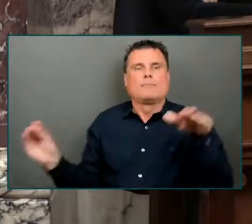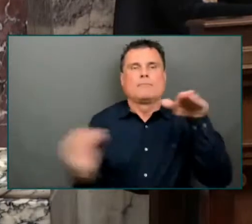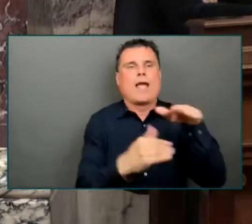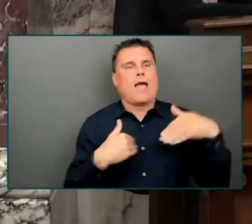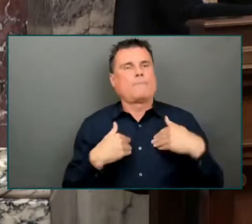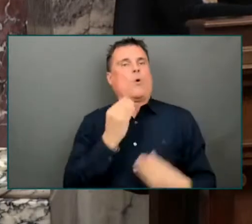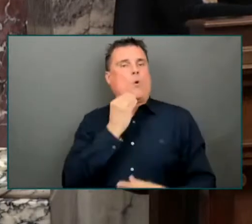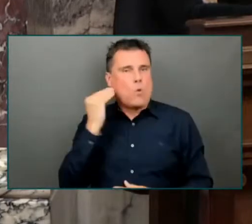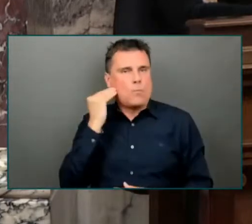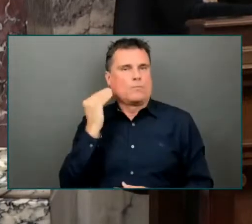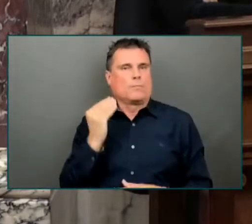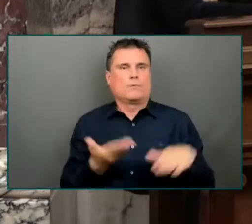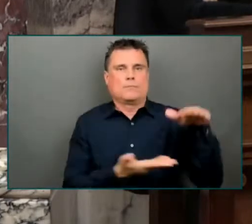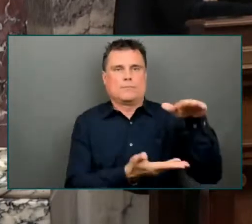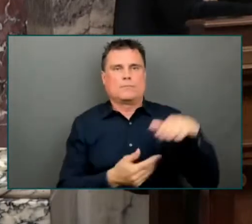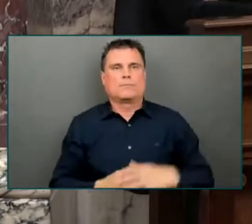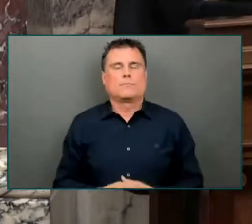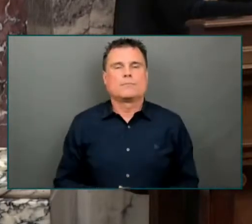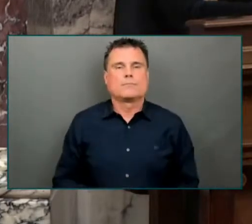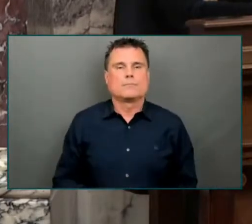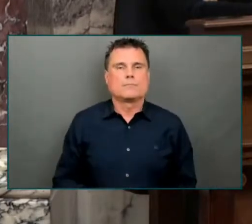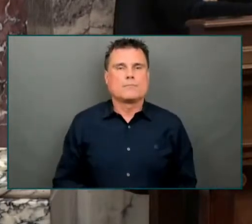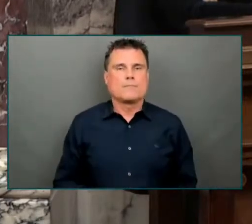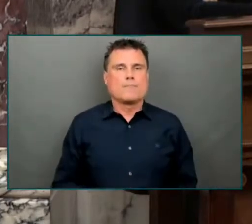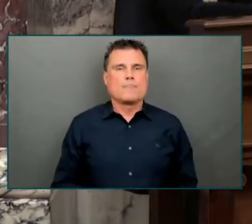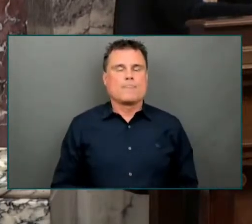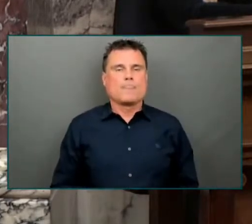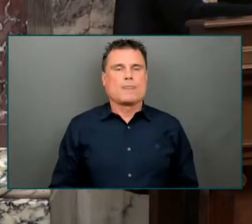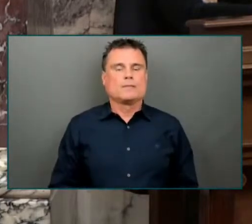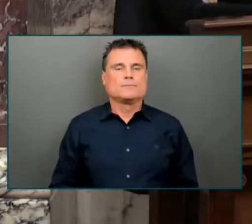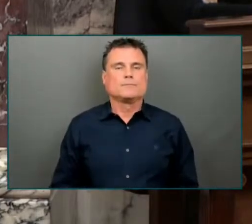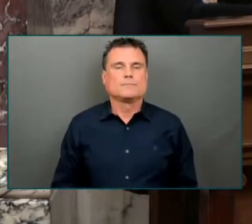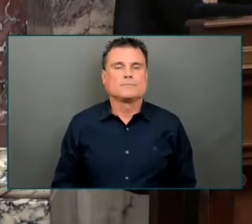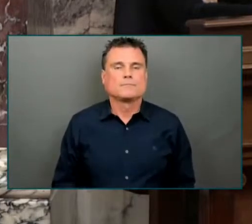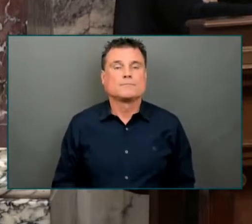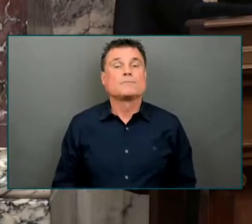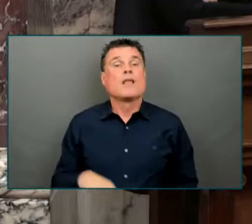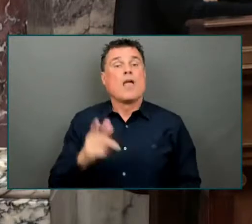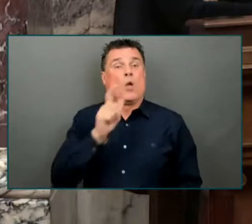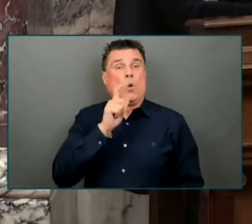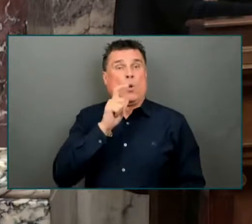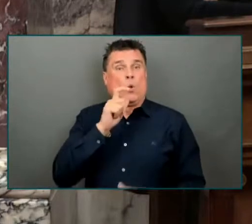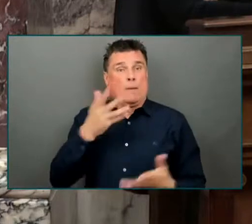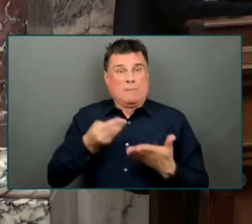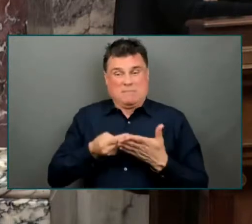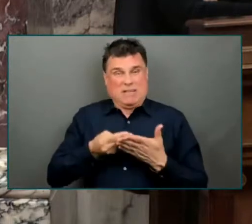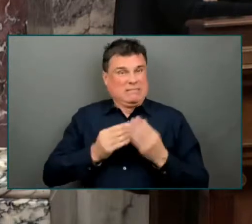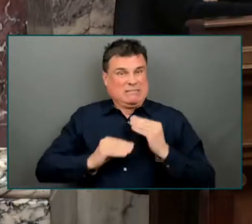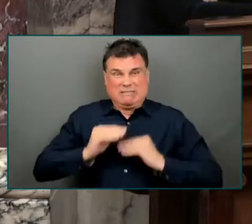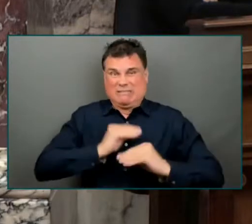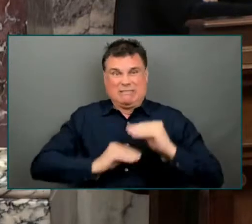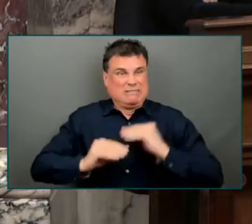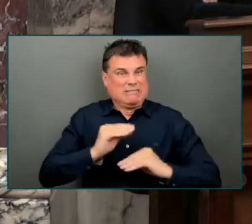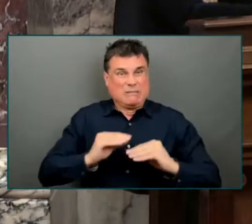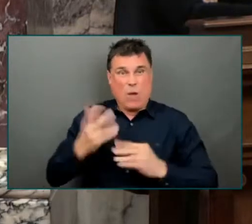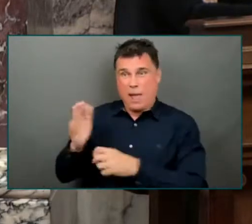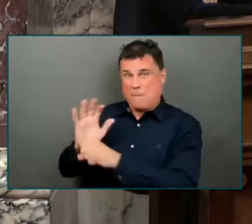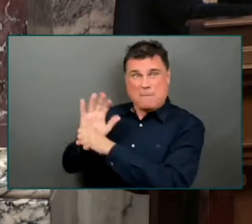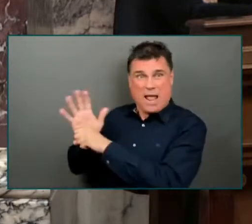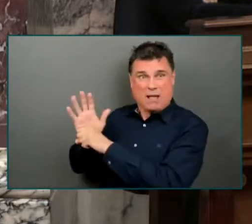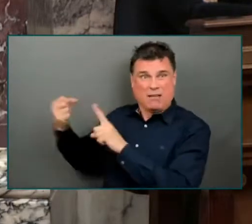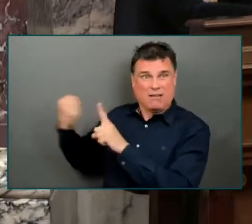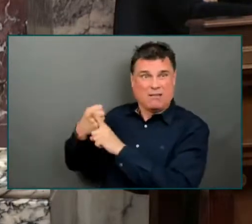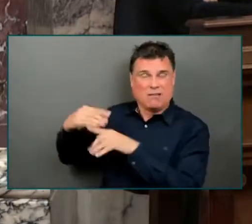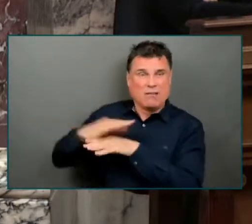who are already struggling to make ends meet. Budget 2021 delivers the largest ever permanent